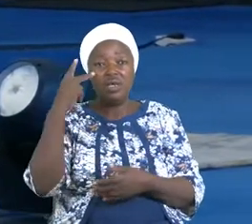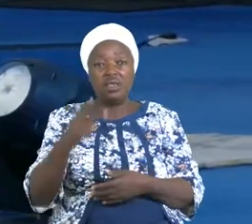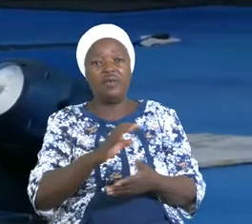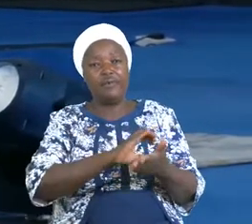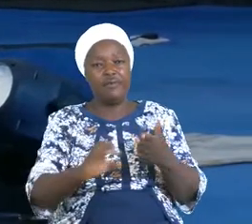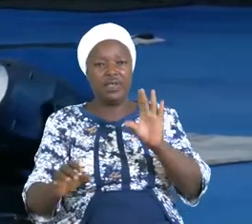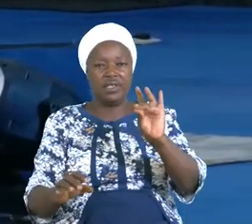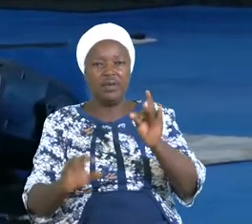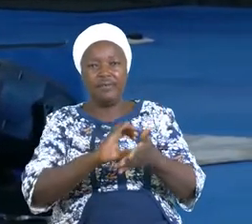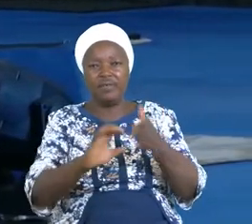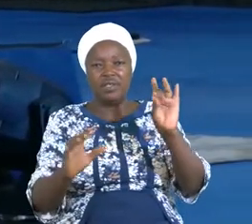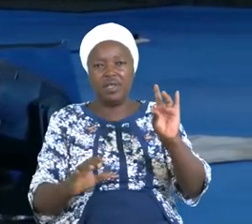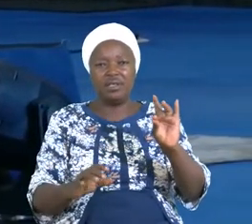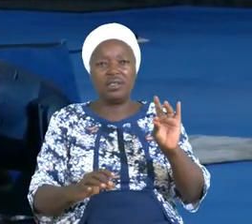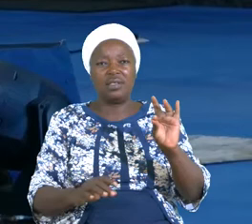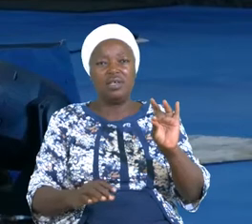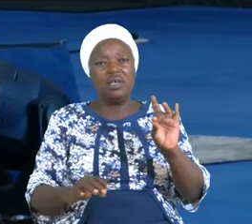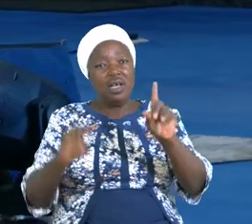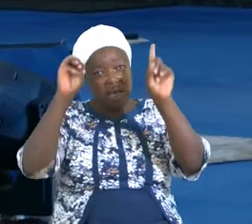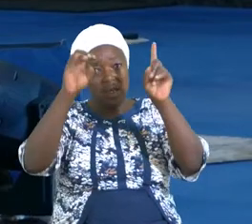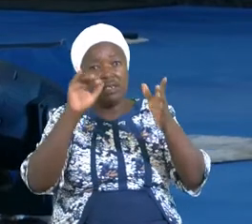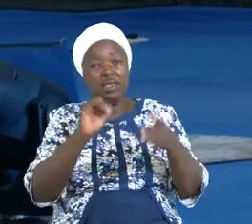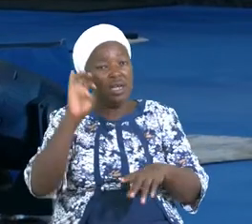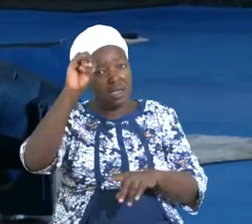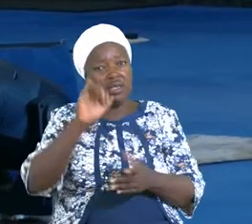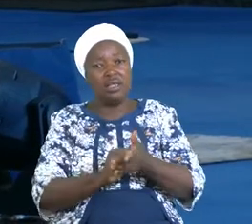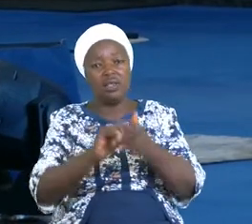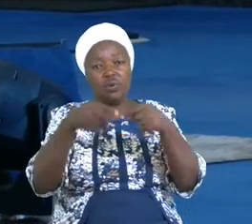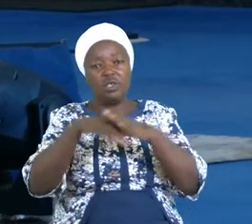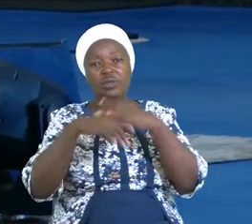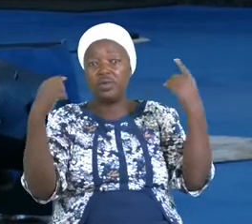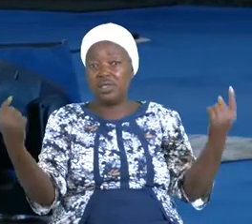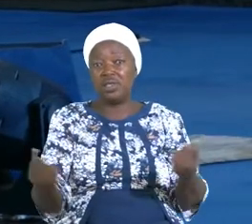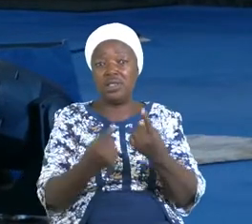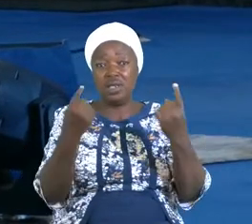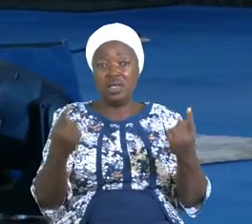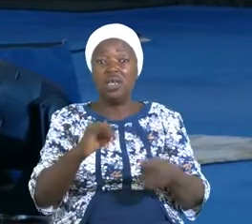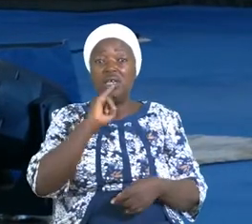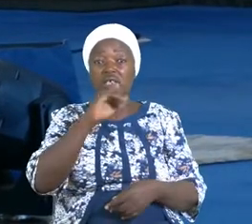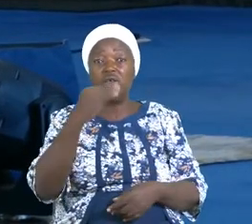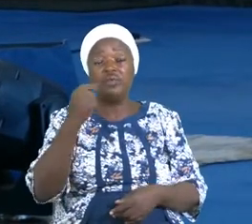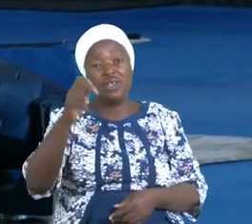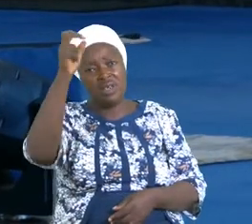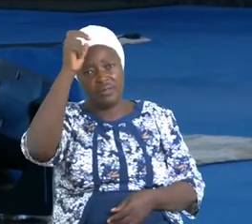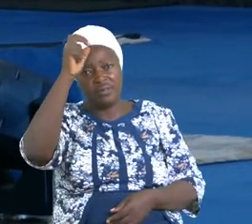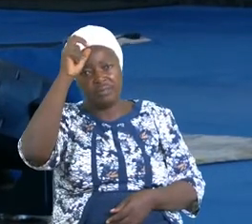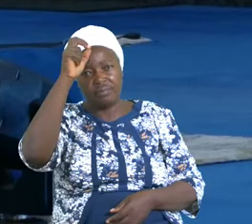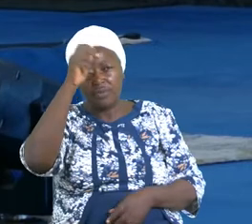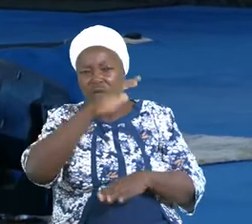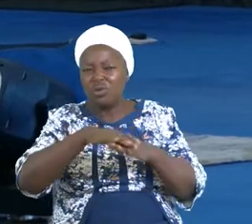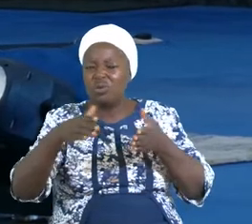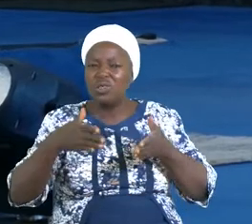Verse 8. He that committeth sin is of the devil. Don't let